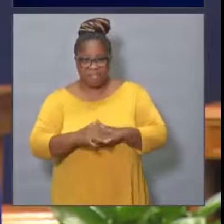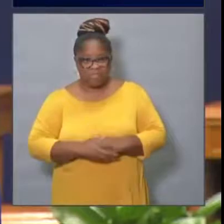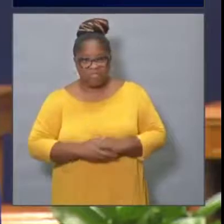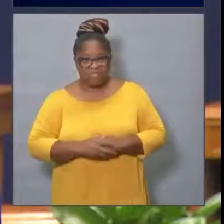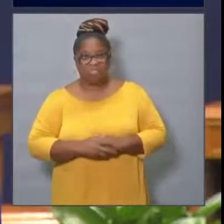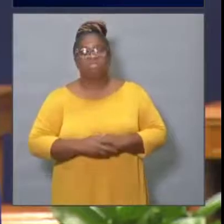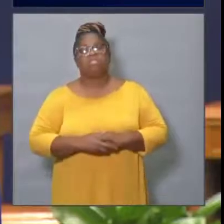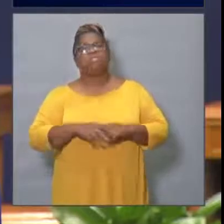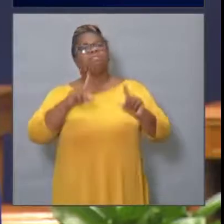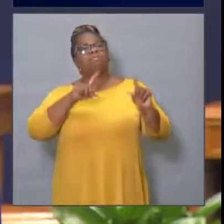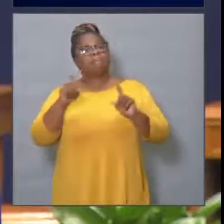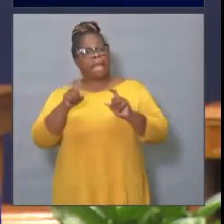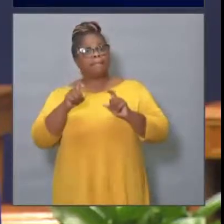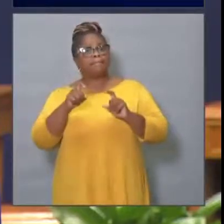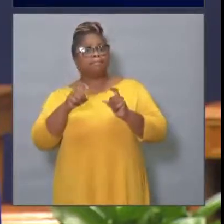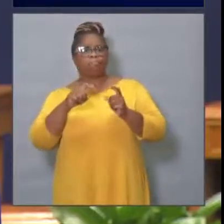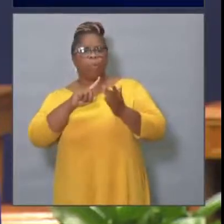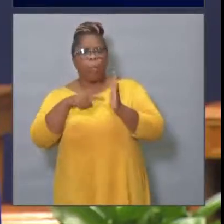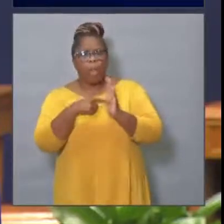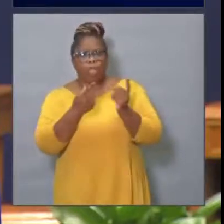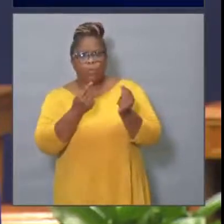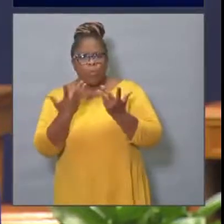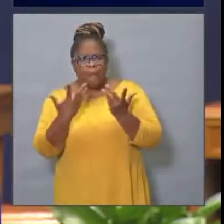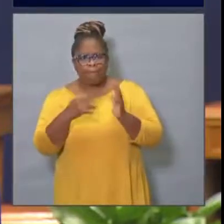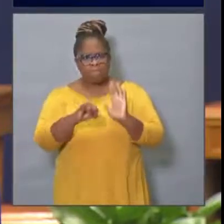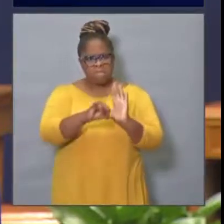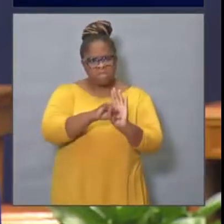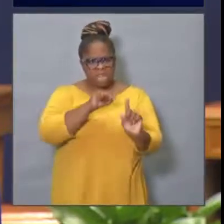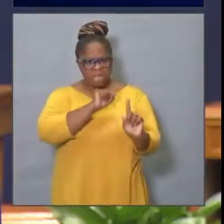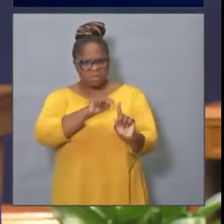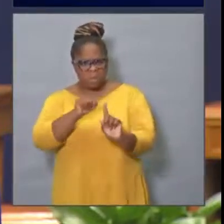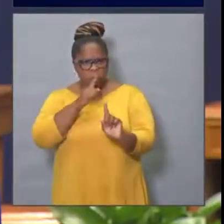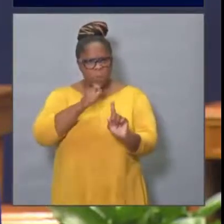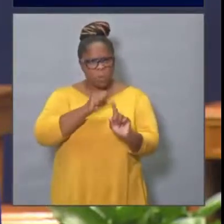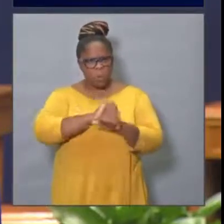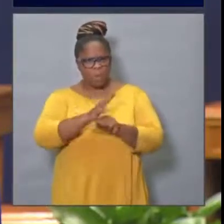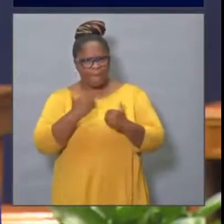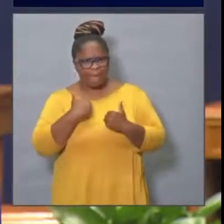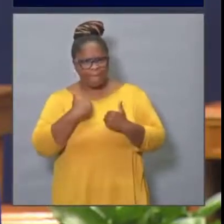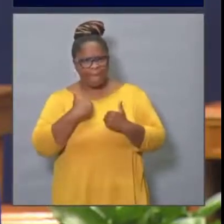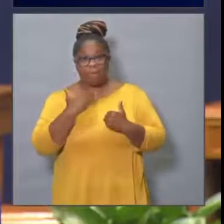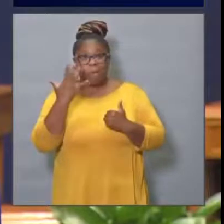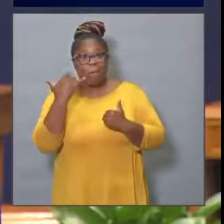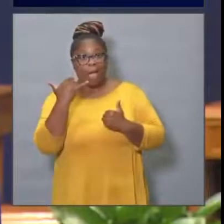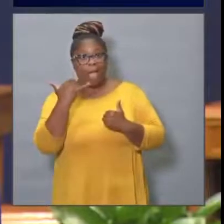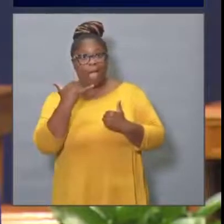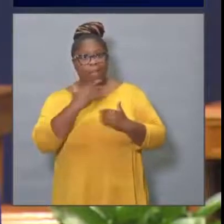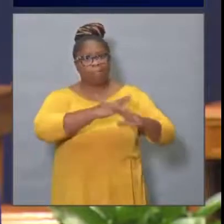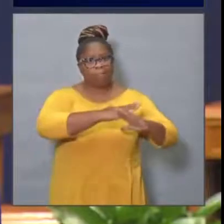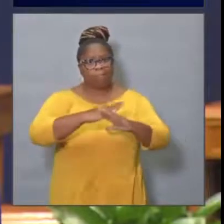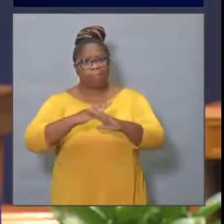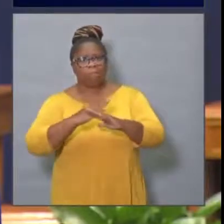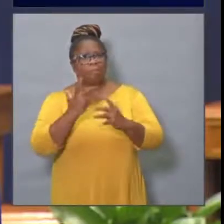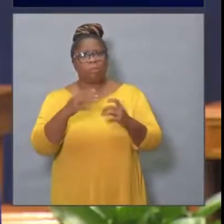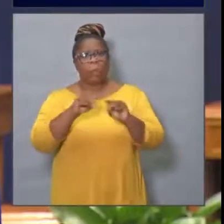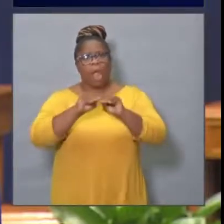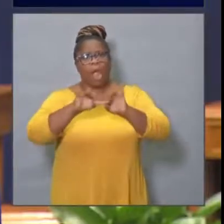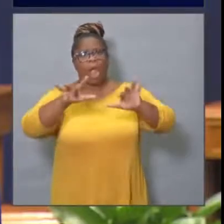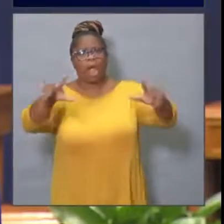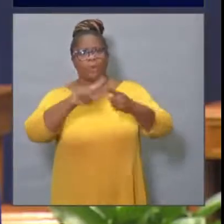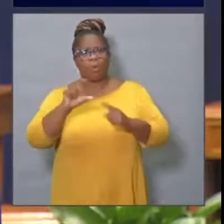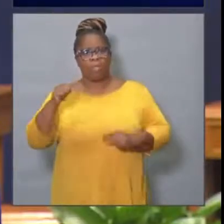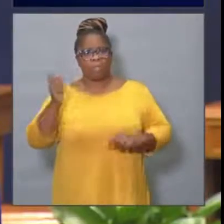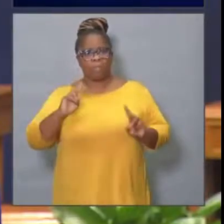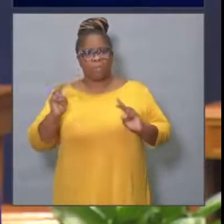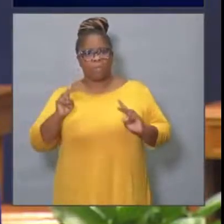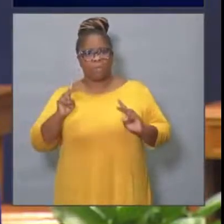people who have the infection so that we can help prevent them from spreading it to others. And this is then, in addition to testing people who are in the hospital